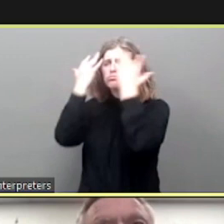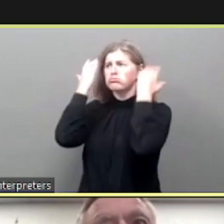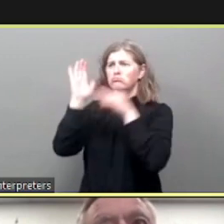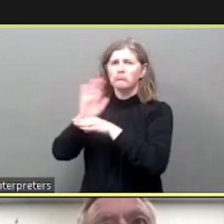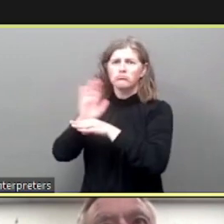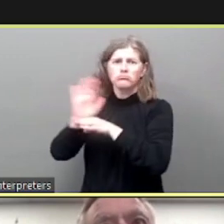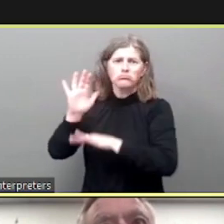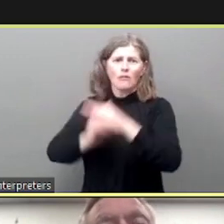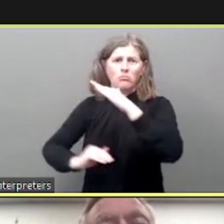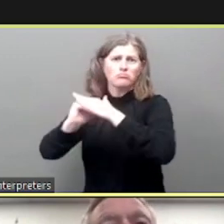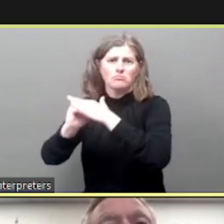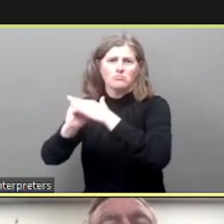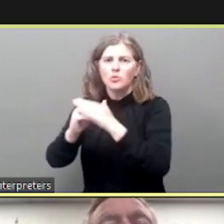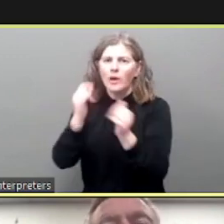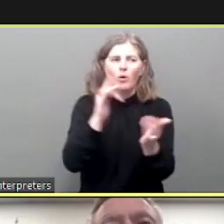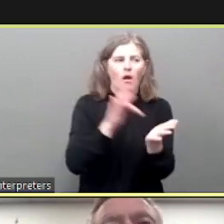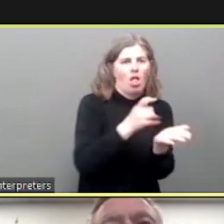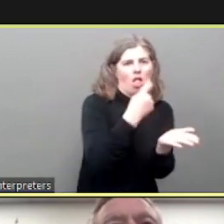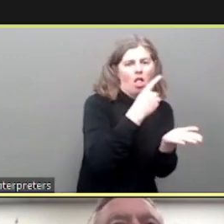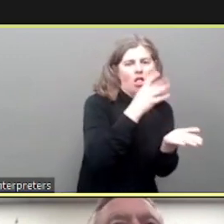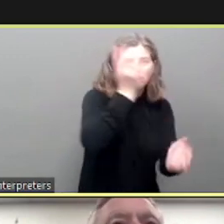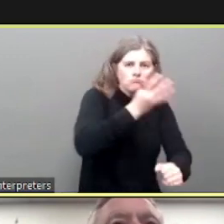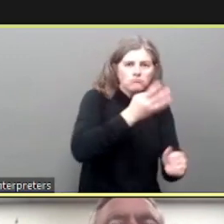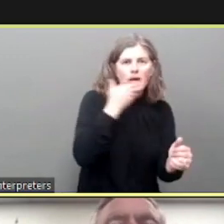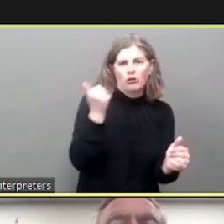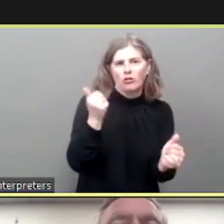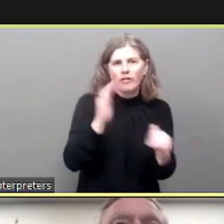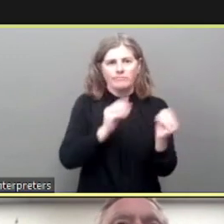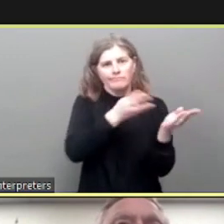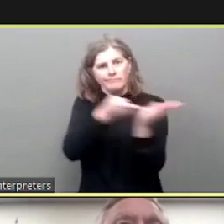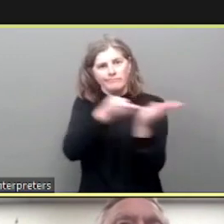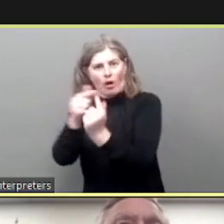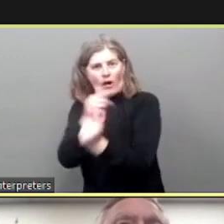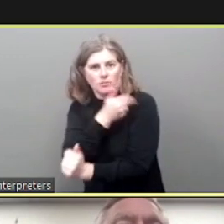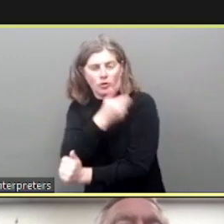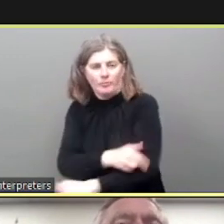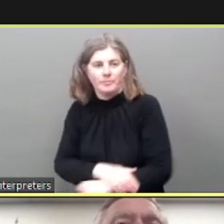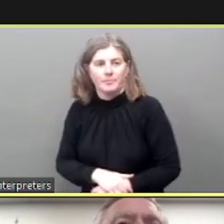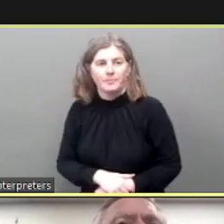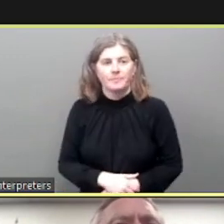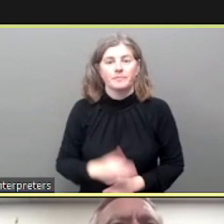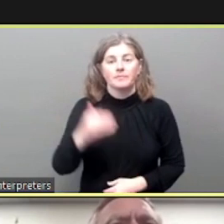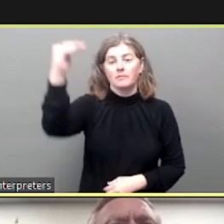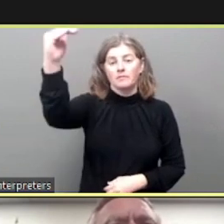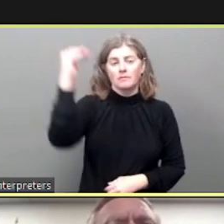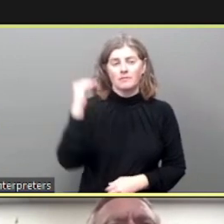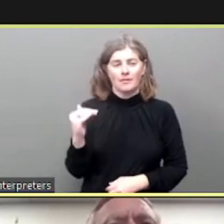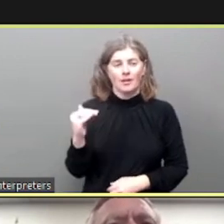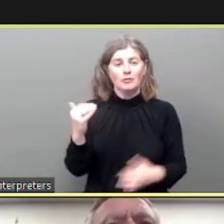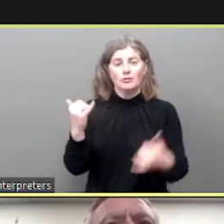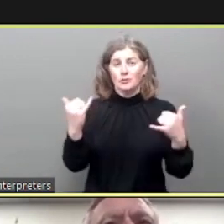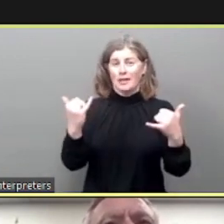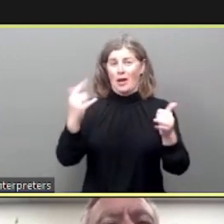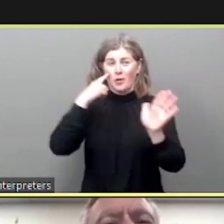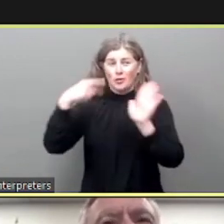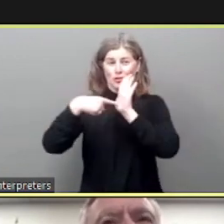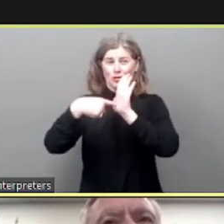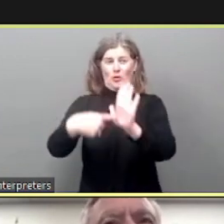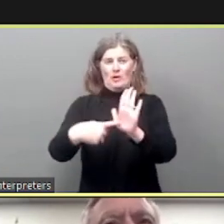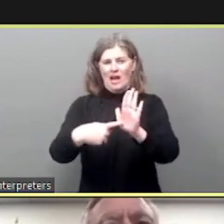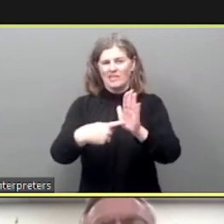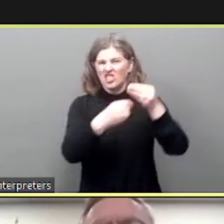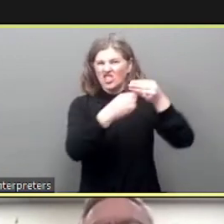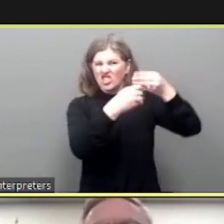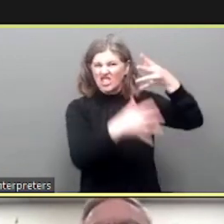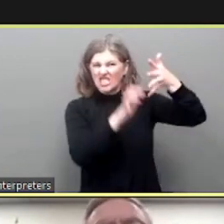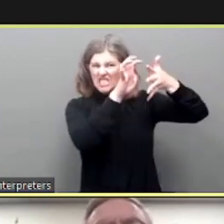they have beds for today. Next slide, please. I think we're featuring here, we had a whole bunch